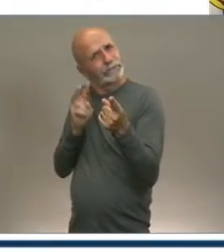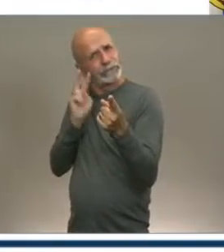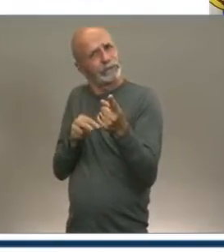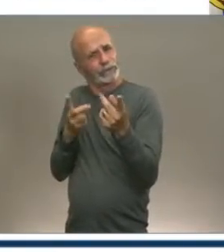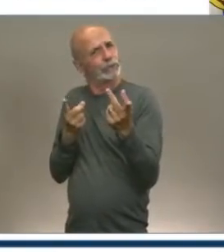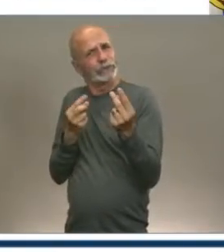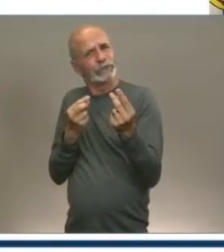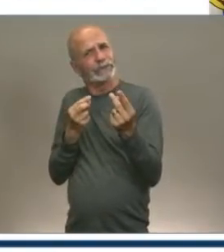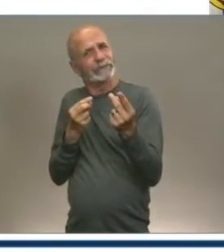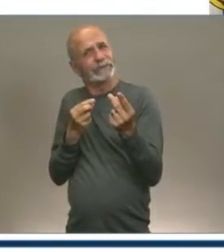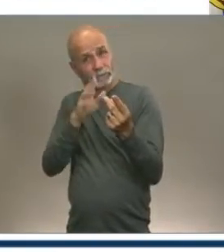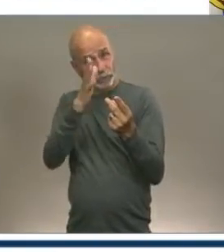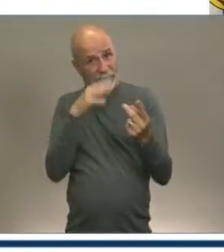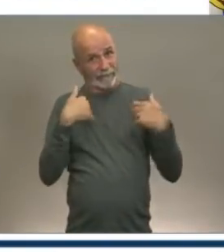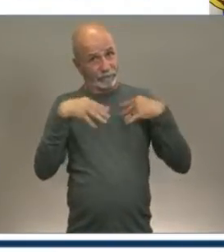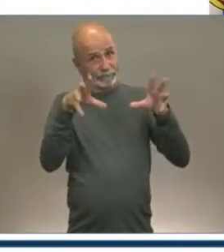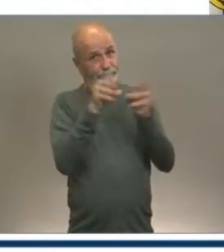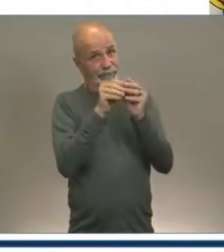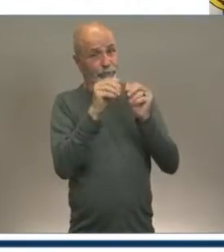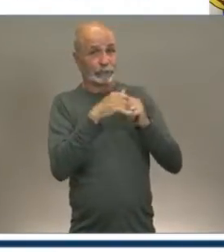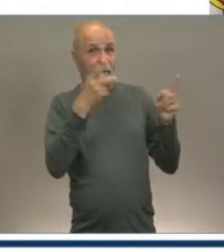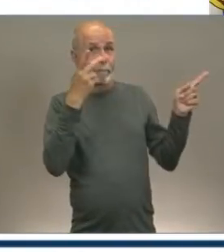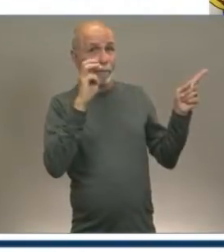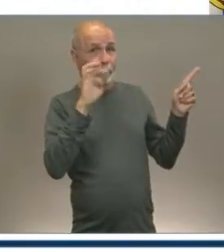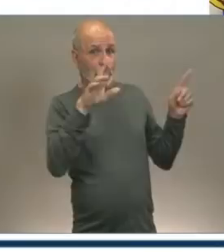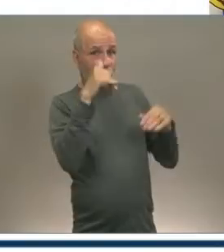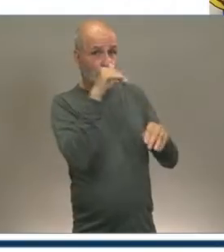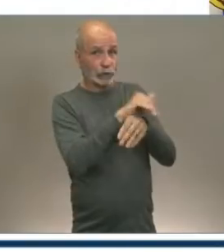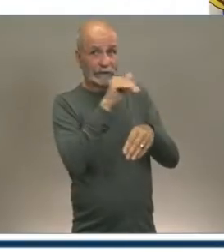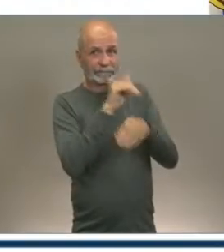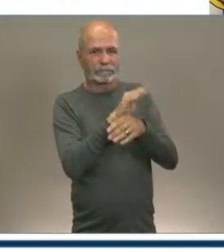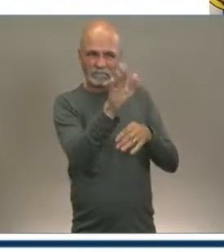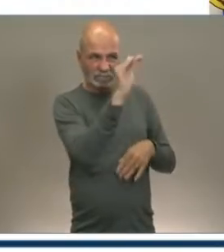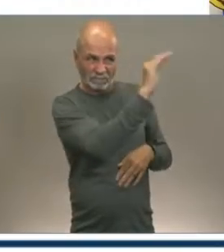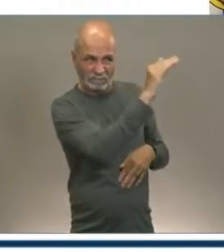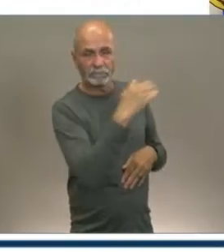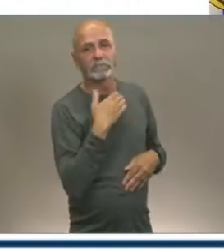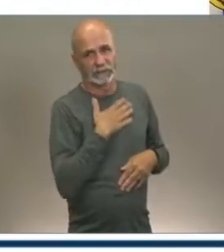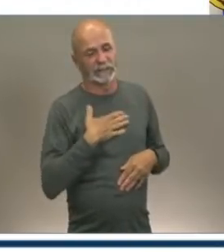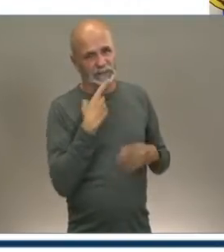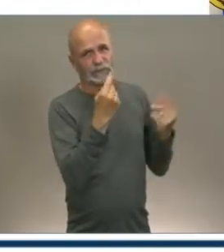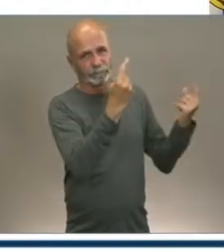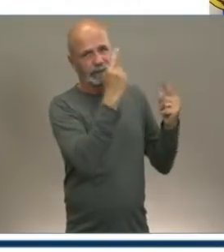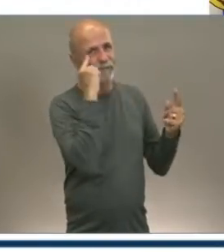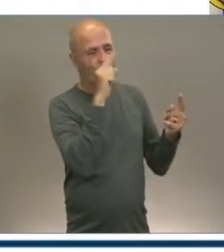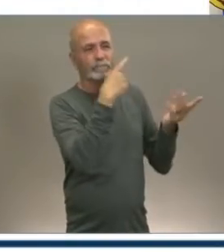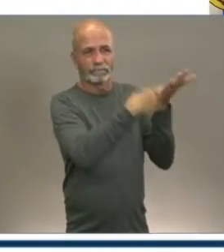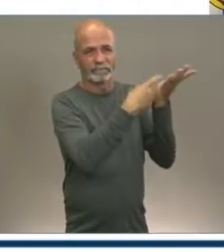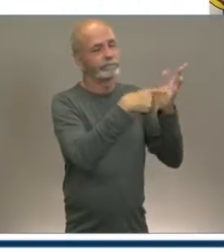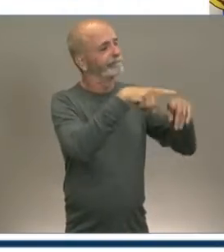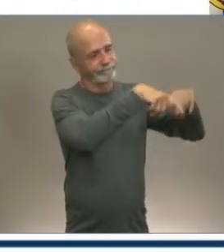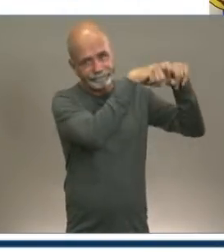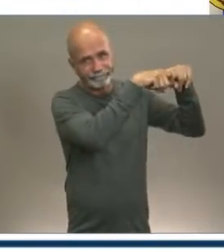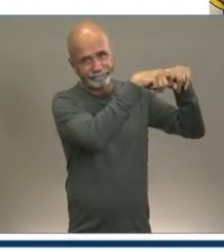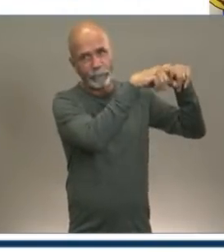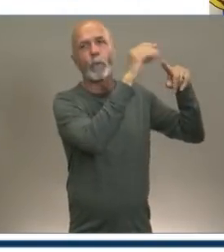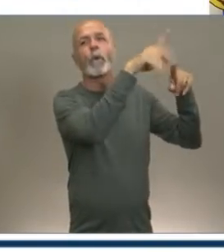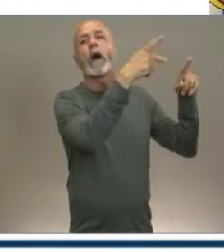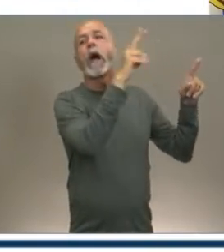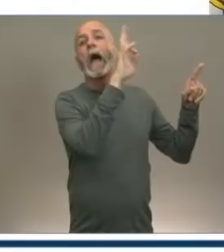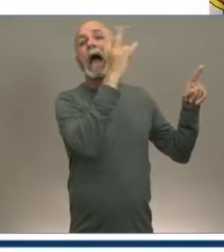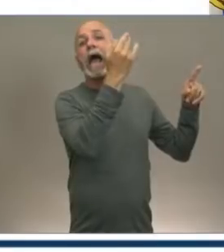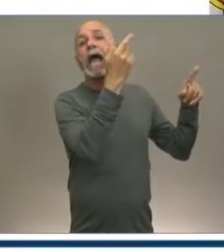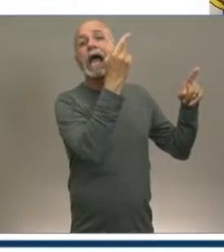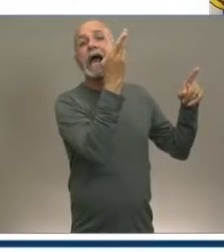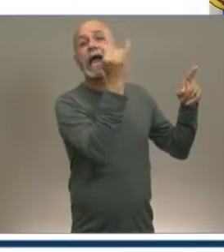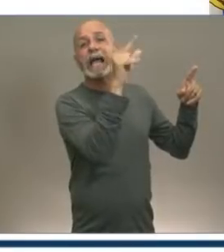premiers tonight, especially to Premier Higgs, about what you'd like to see New Brunswick do to make sure that Nova Scotia